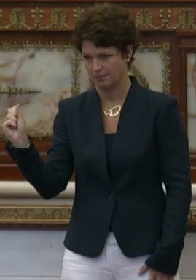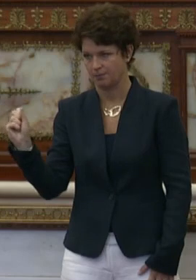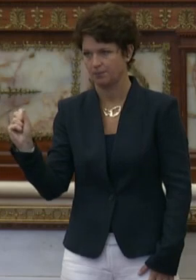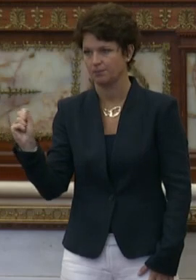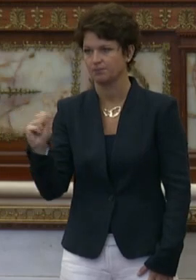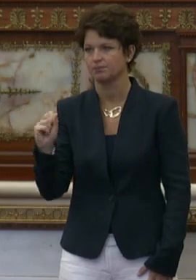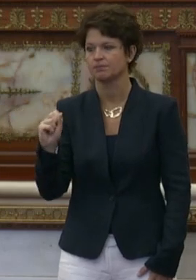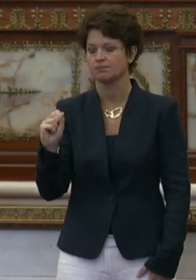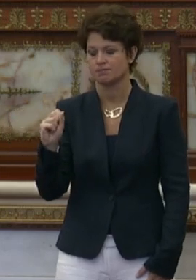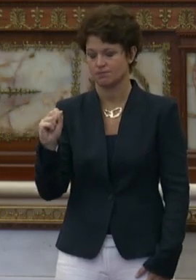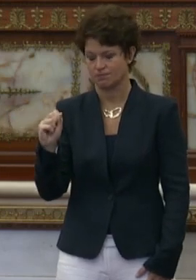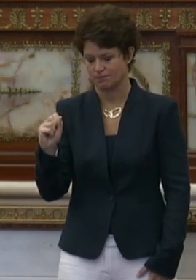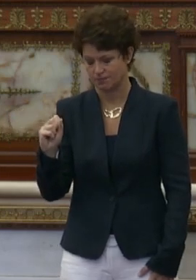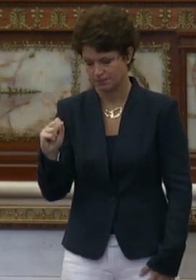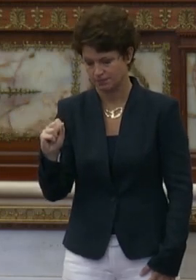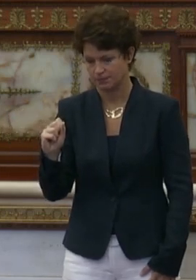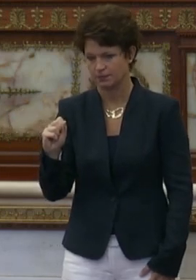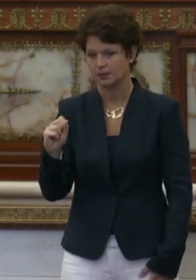Aye.